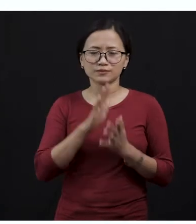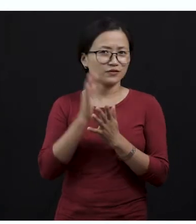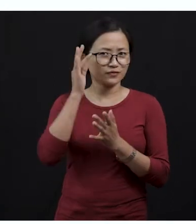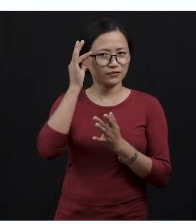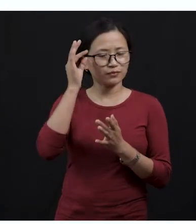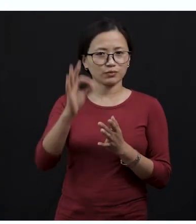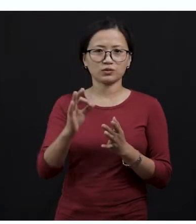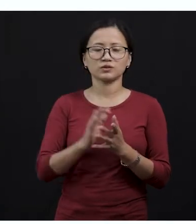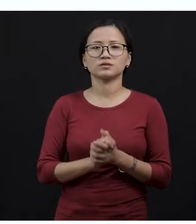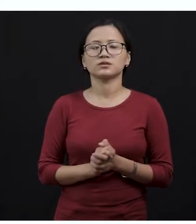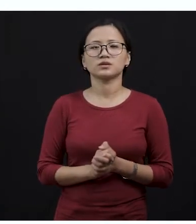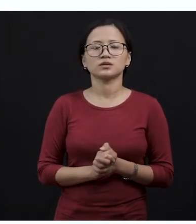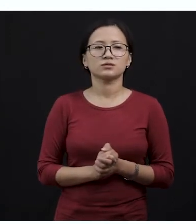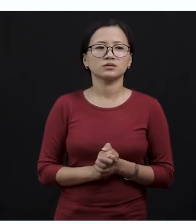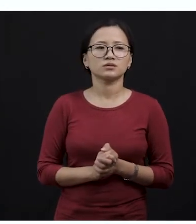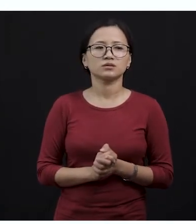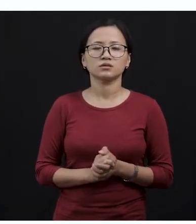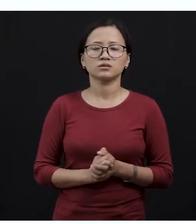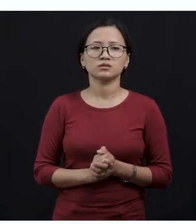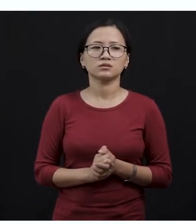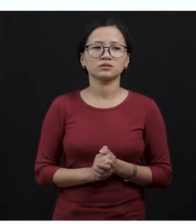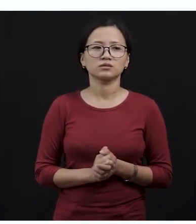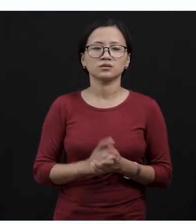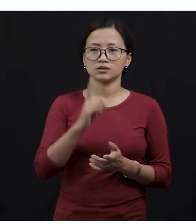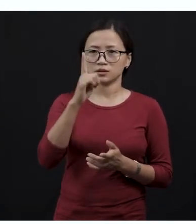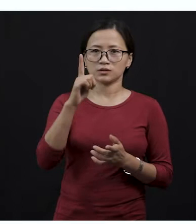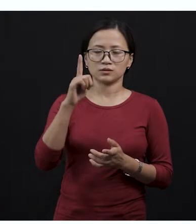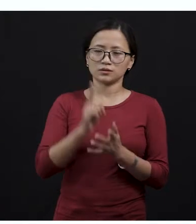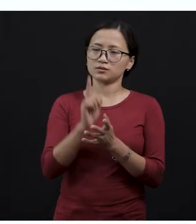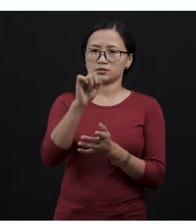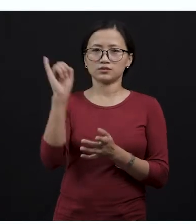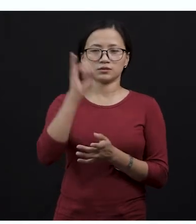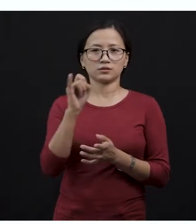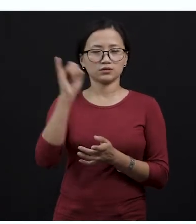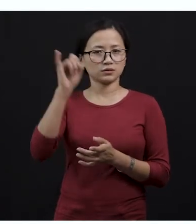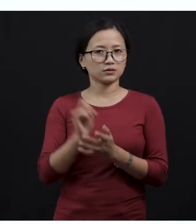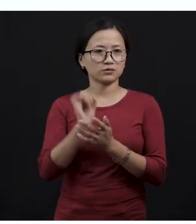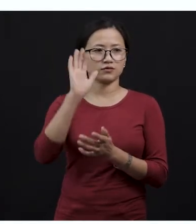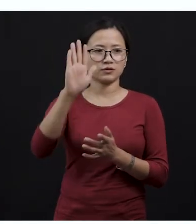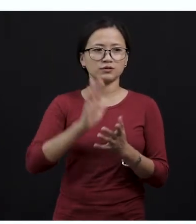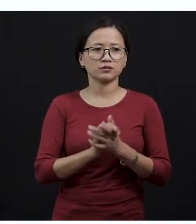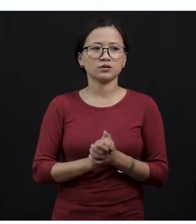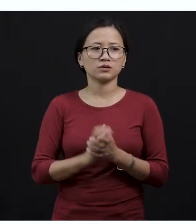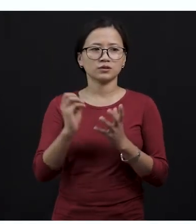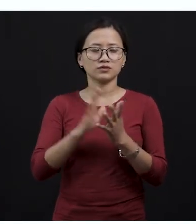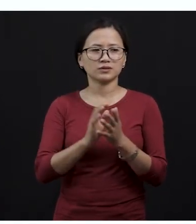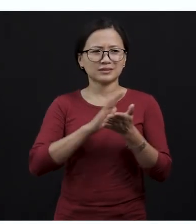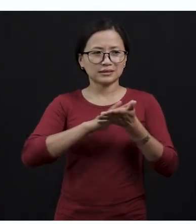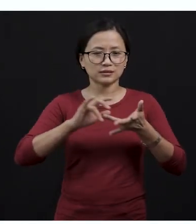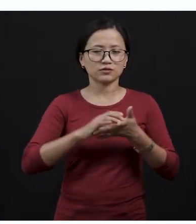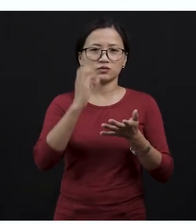Who discovered the cell? Robert Hooke. Robert Hooke in 1665 observed slices of cork under a simple